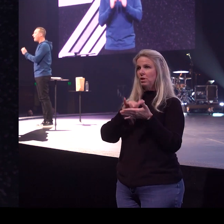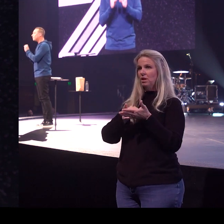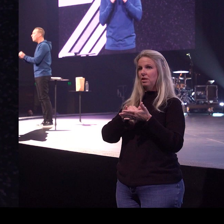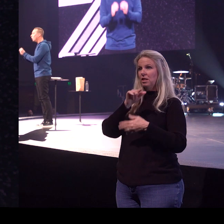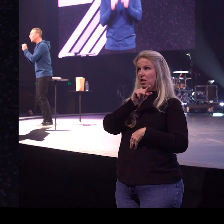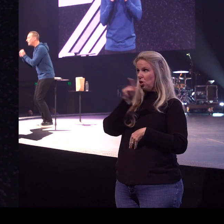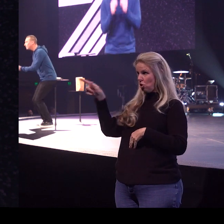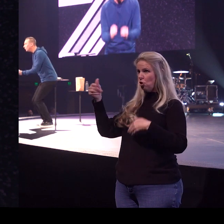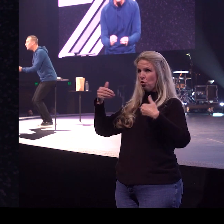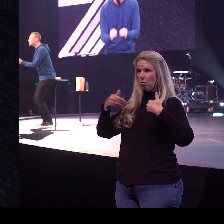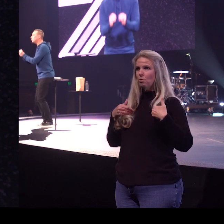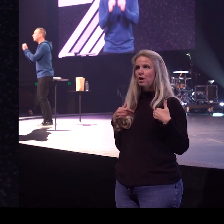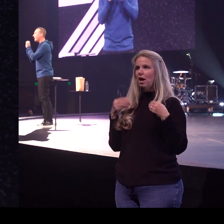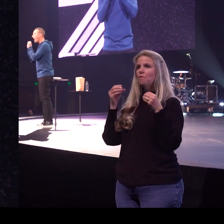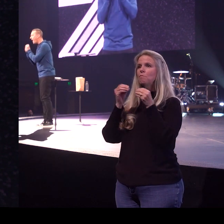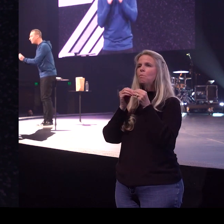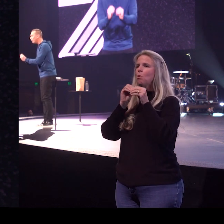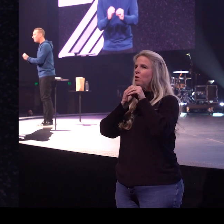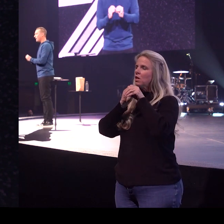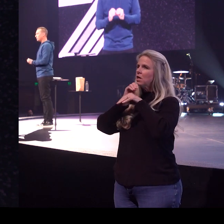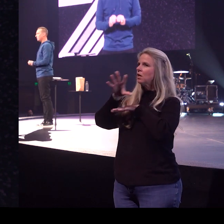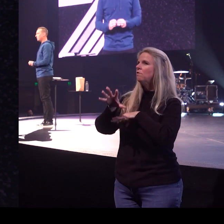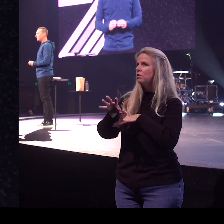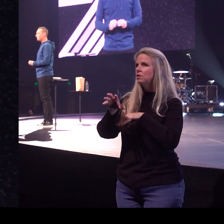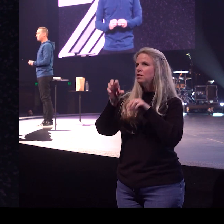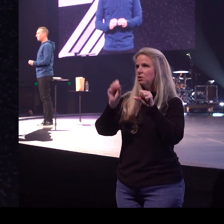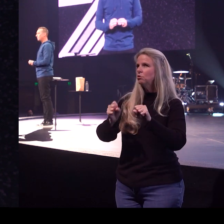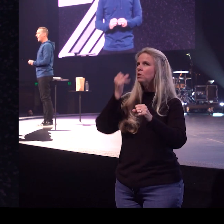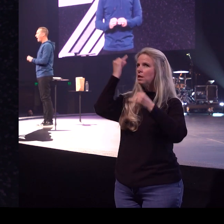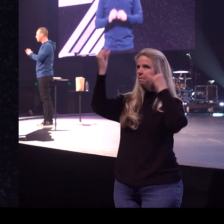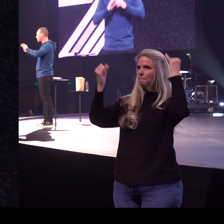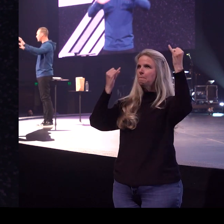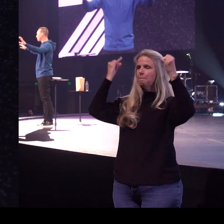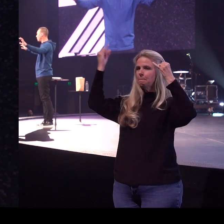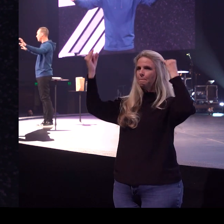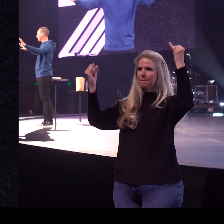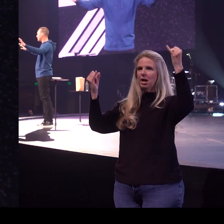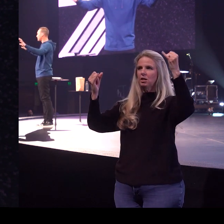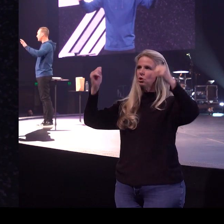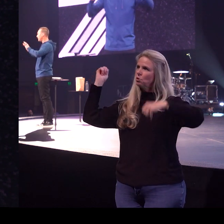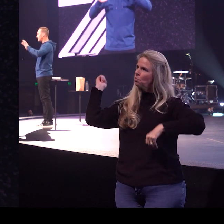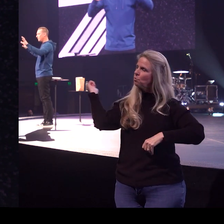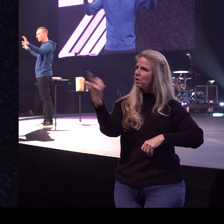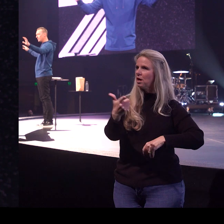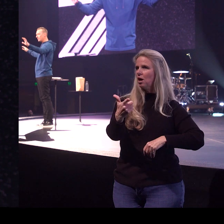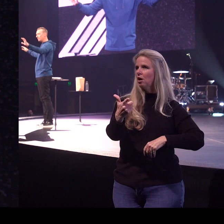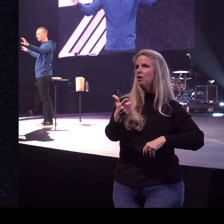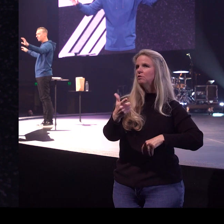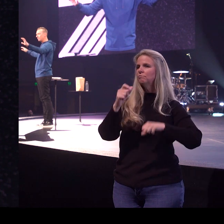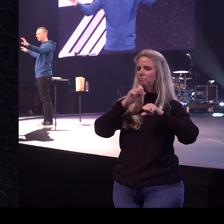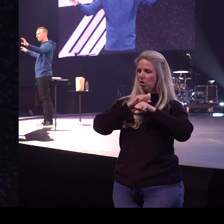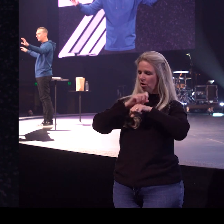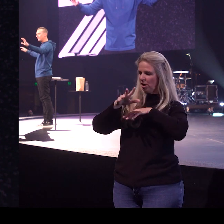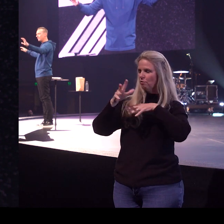You have more influence than you could ever imagine. Every single one of us is an